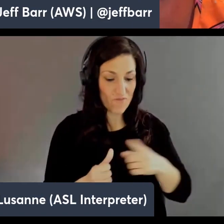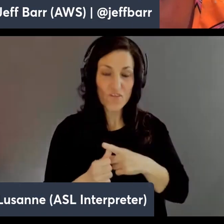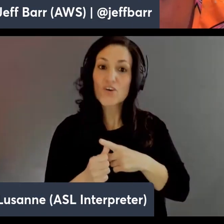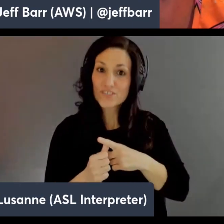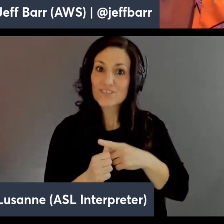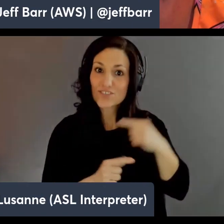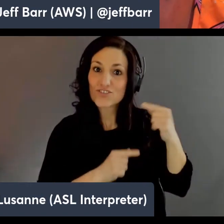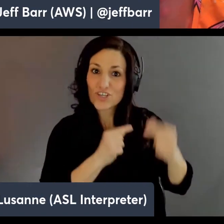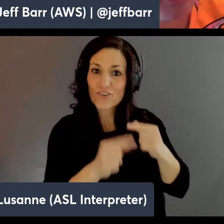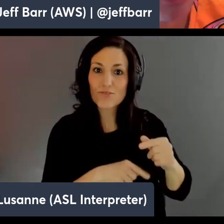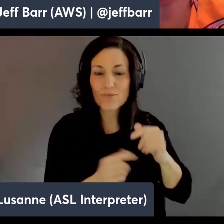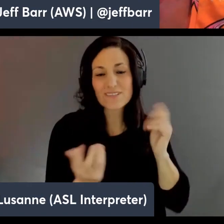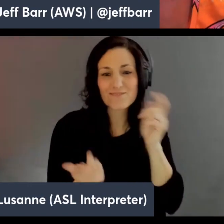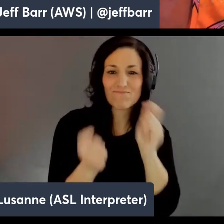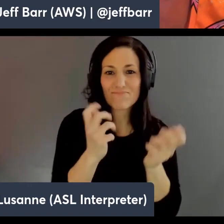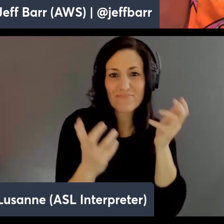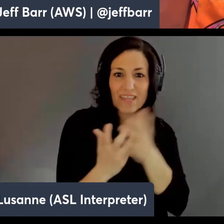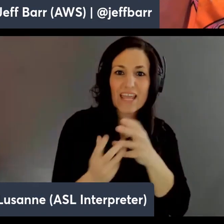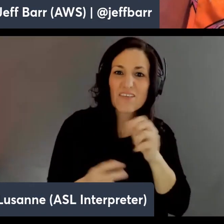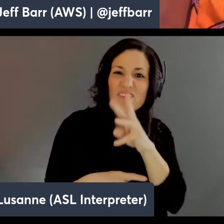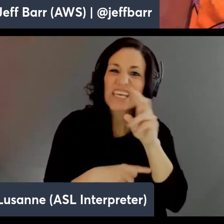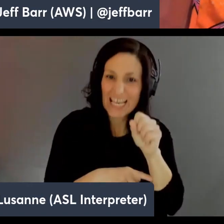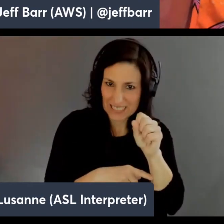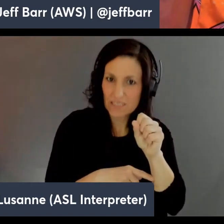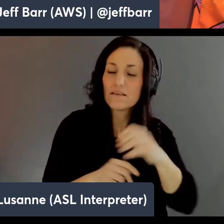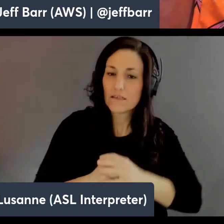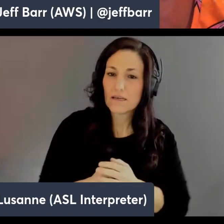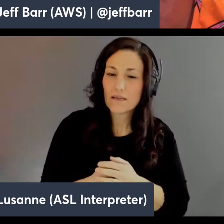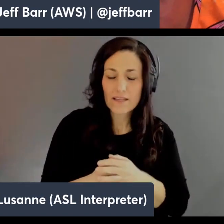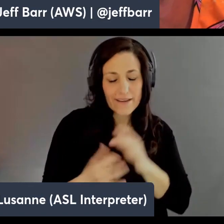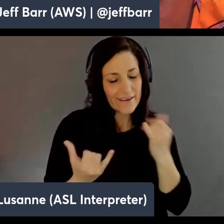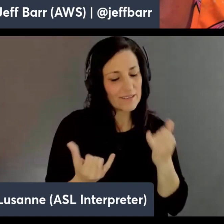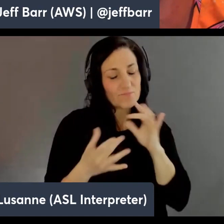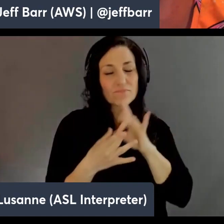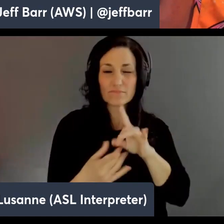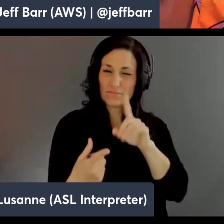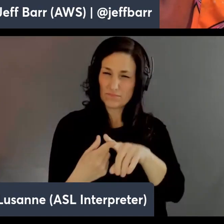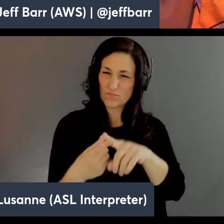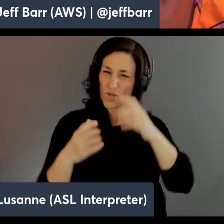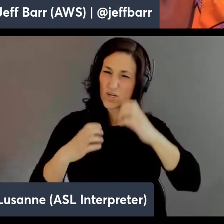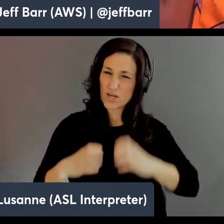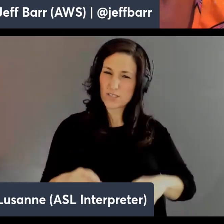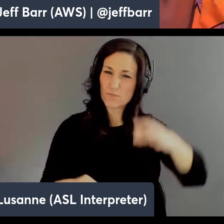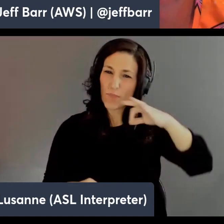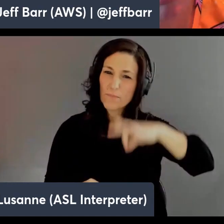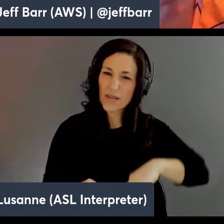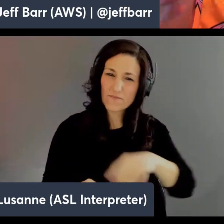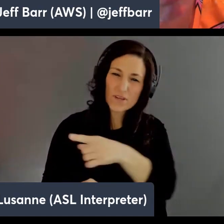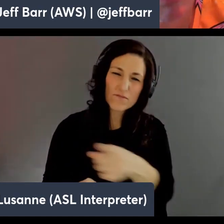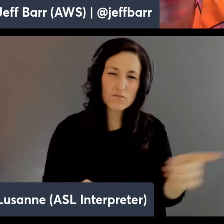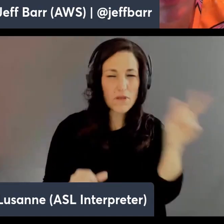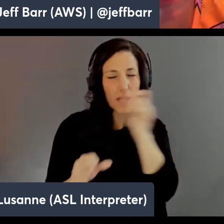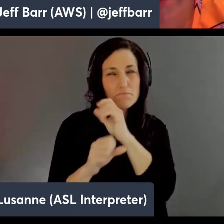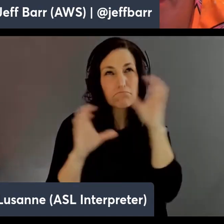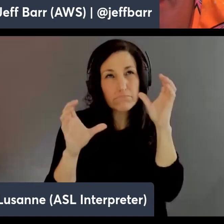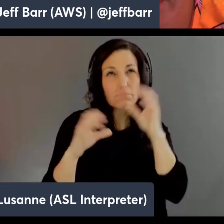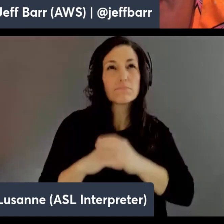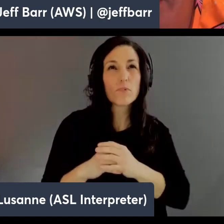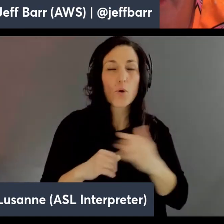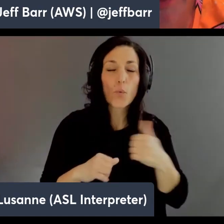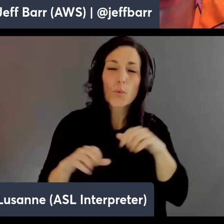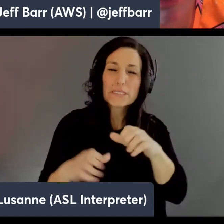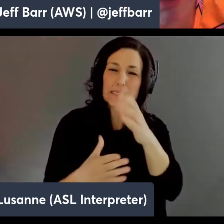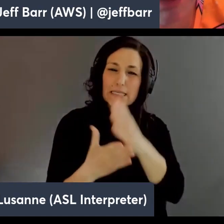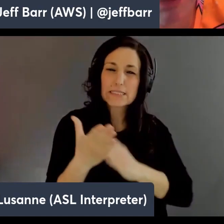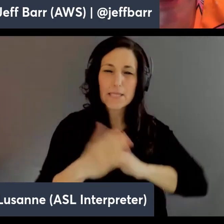EBS, and then ultimately in terms of customer benefit, if you think about like we did some benchmarking